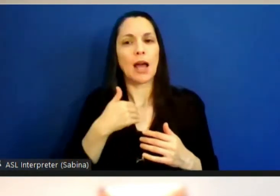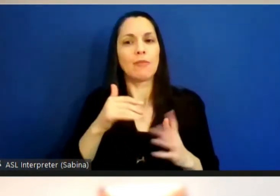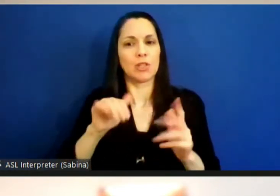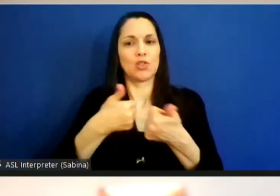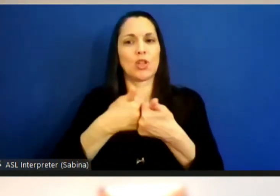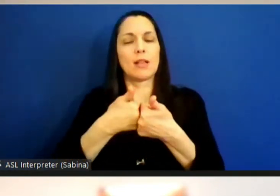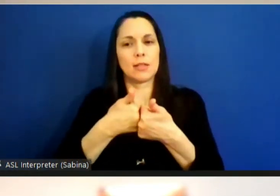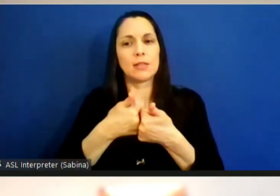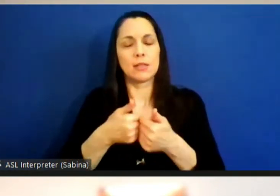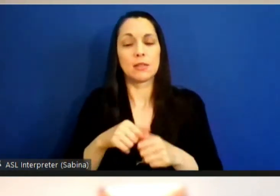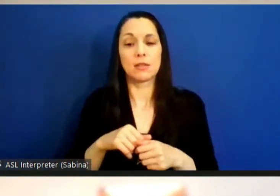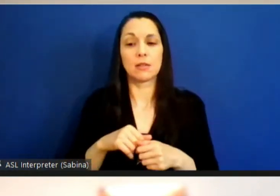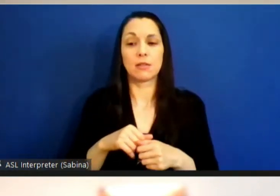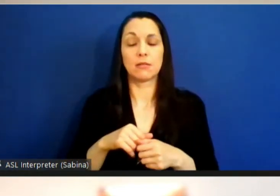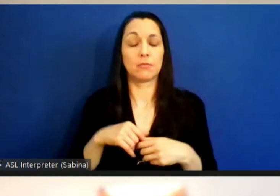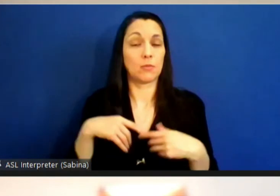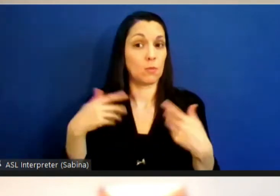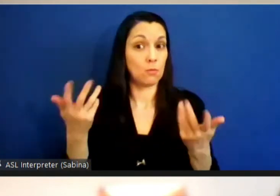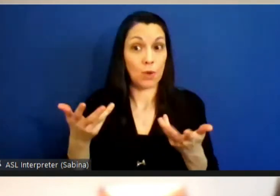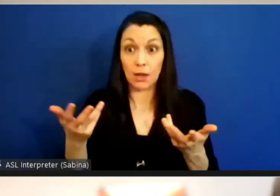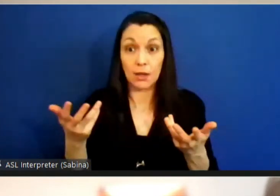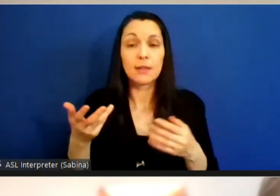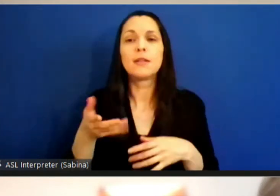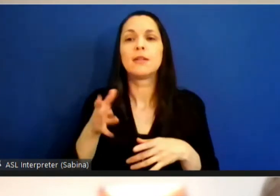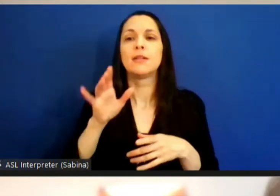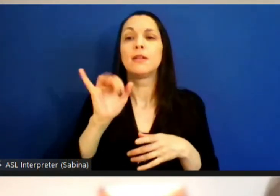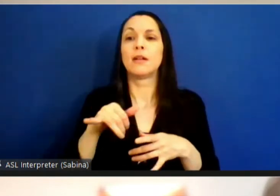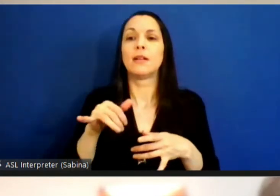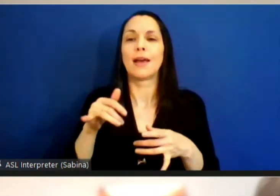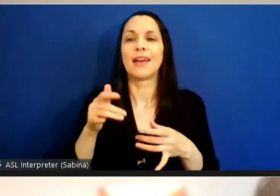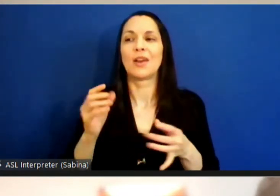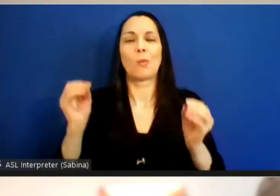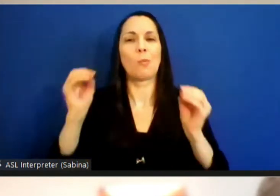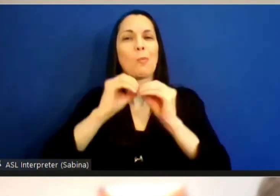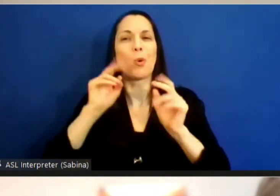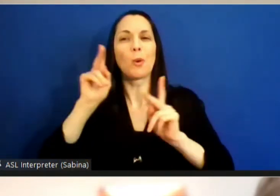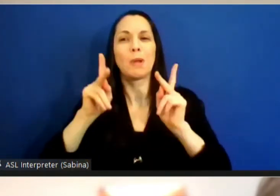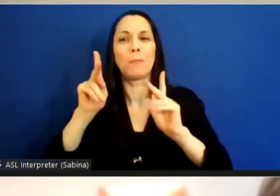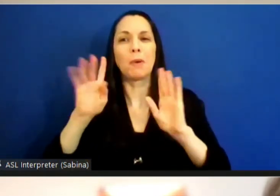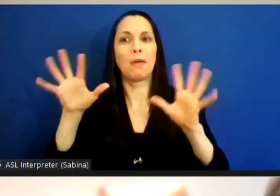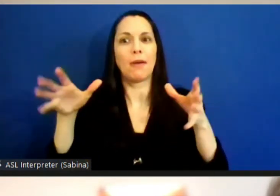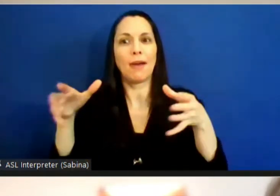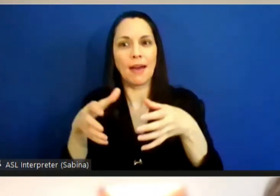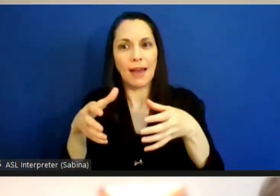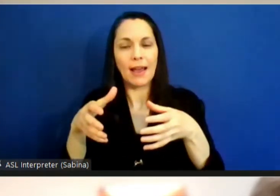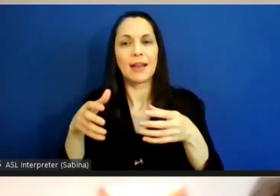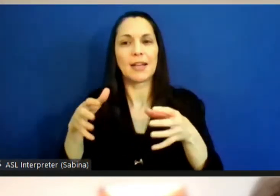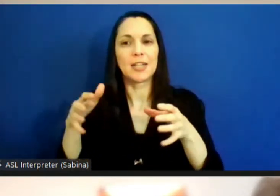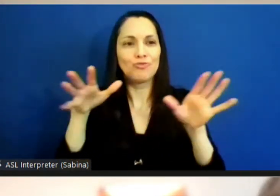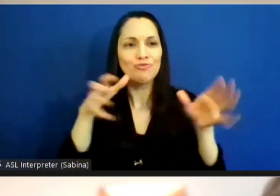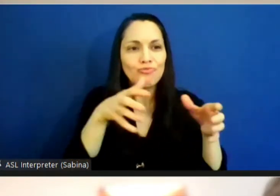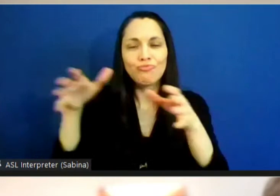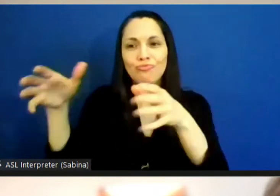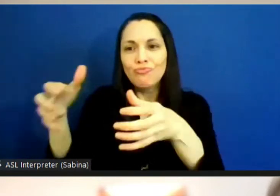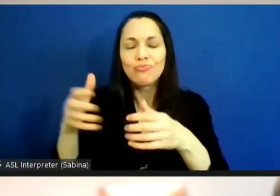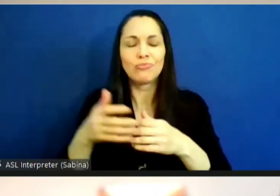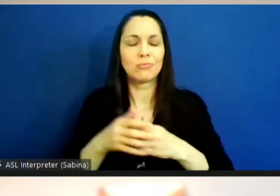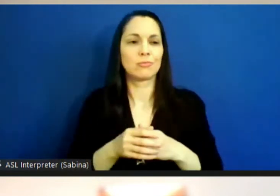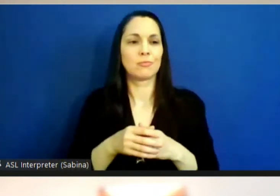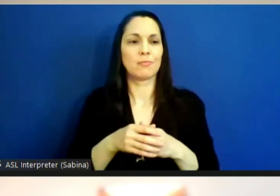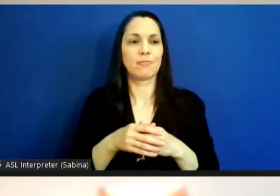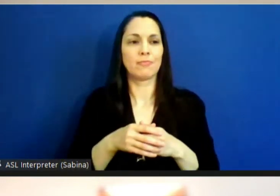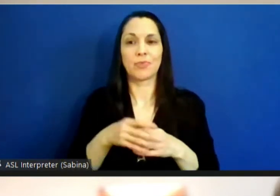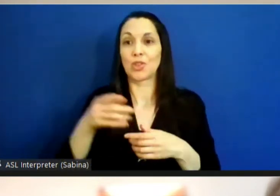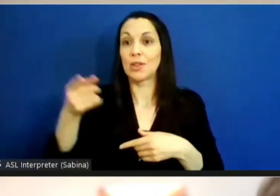And one is there's more gatherings, and the other, and we have holidays coming up,